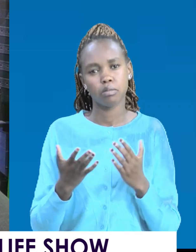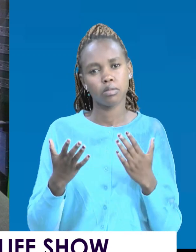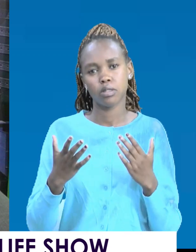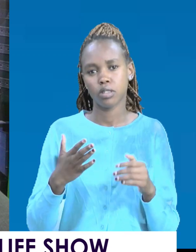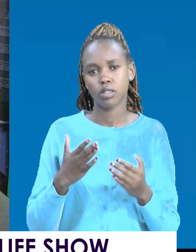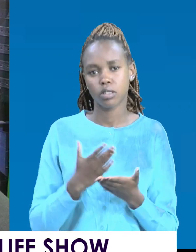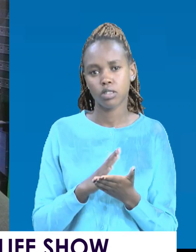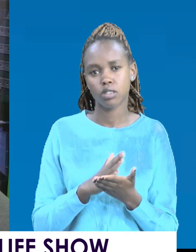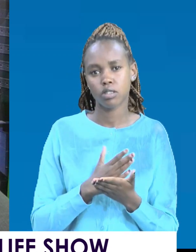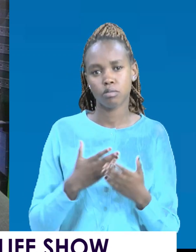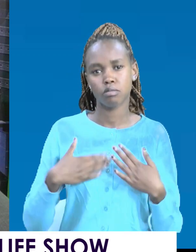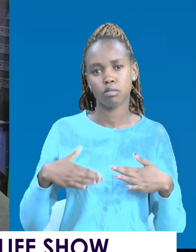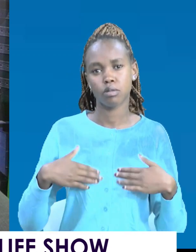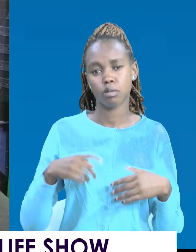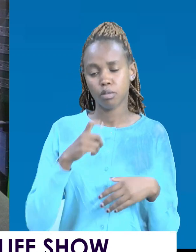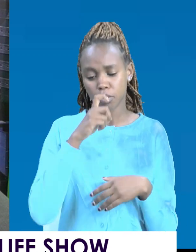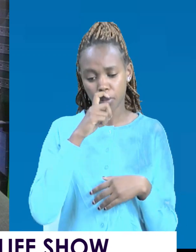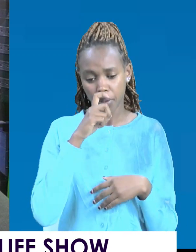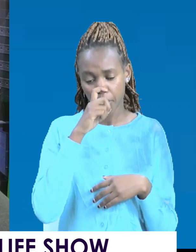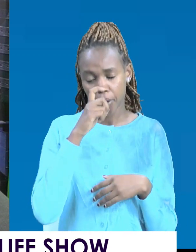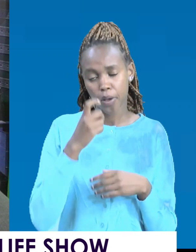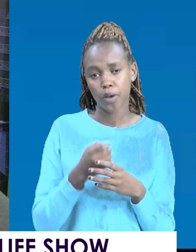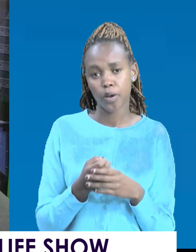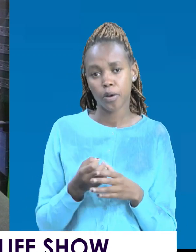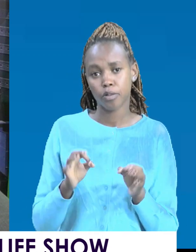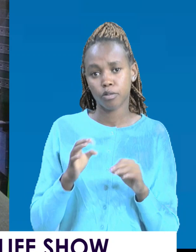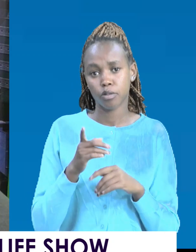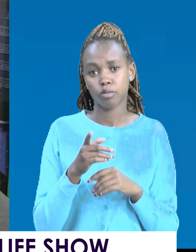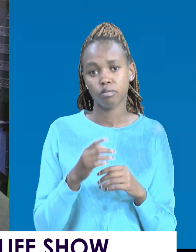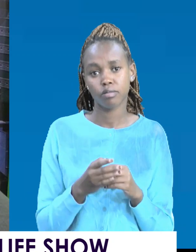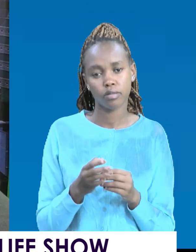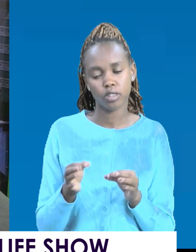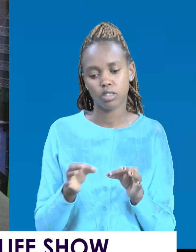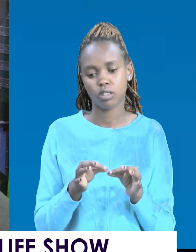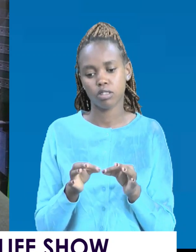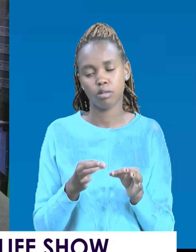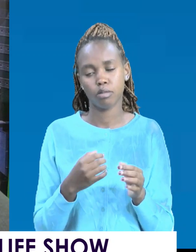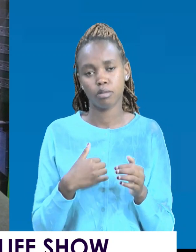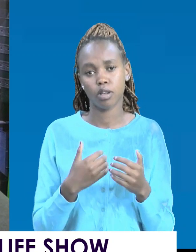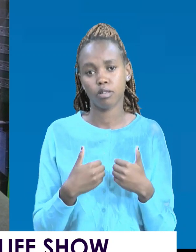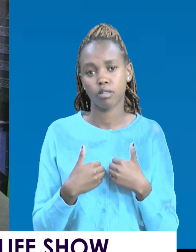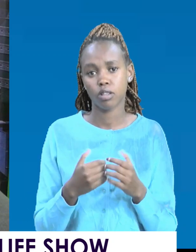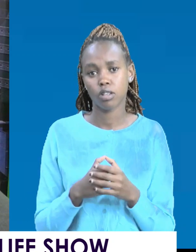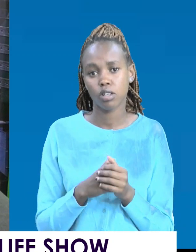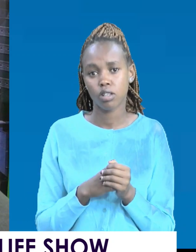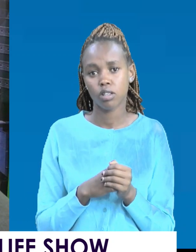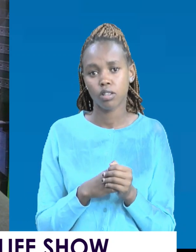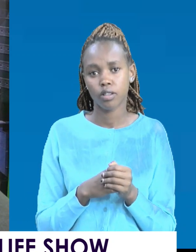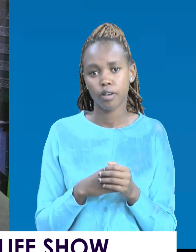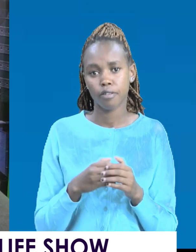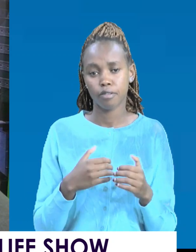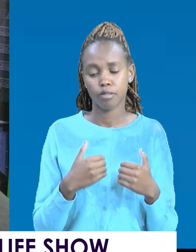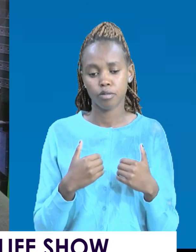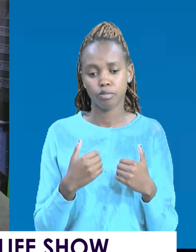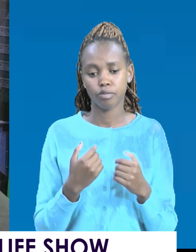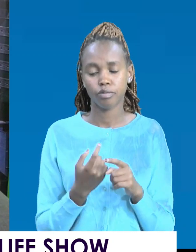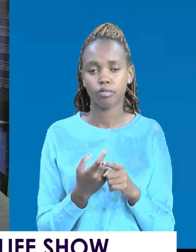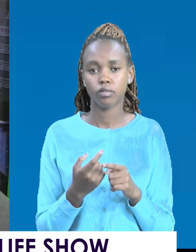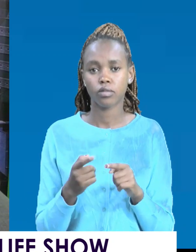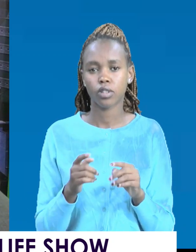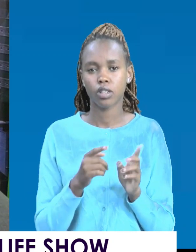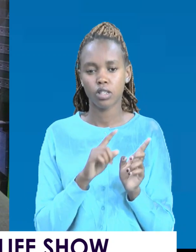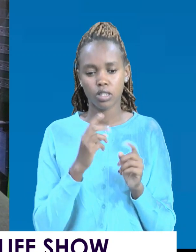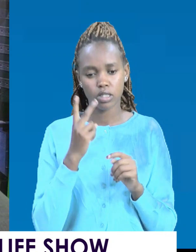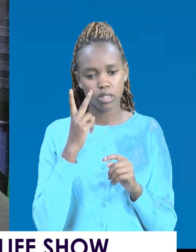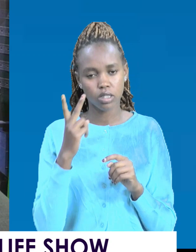you may be jealous of somebody. That is just an example. For empathy, you need to look at the angle